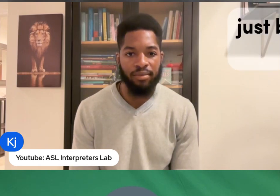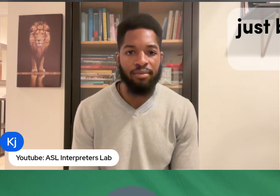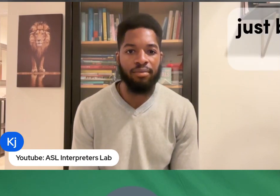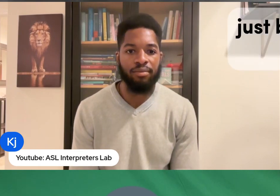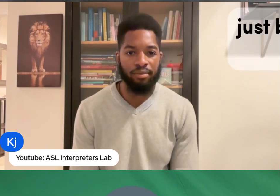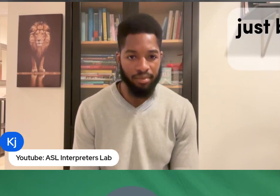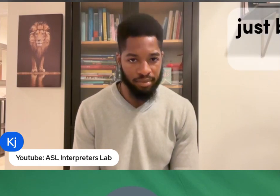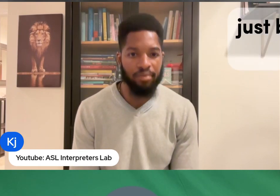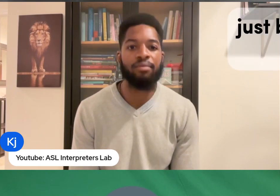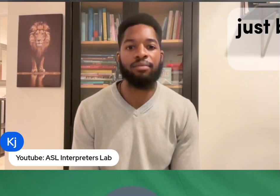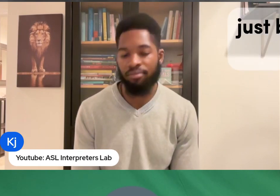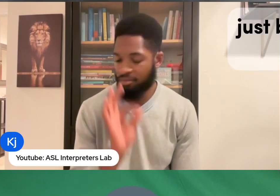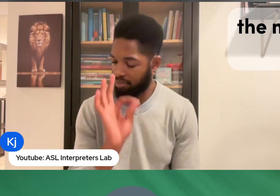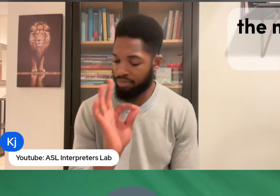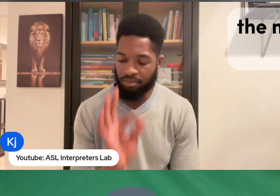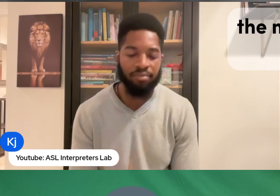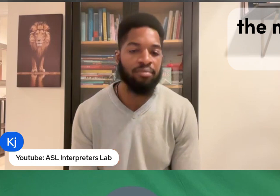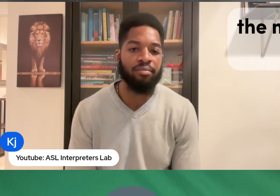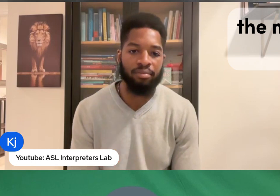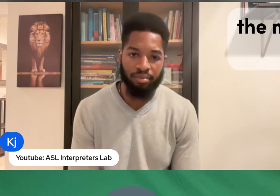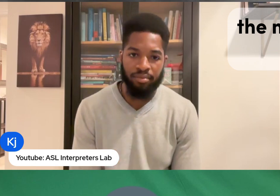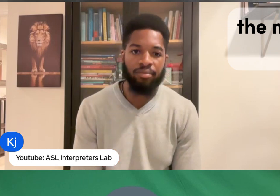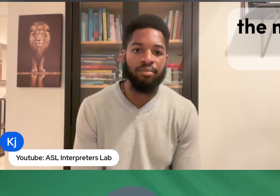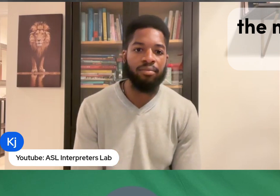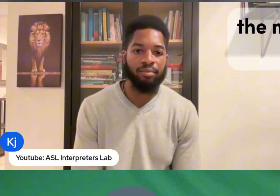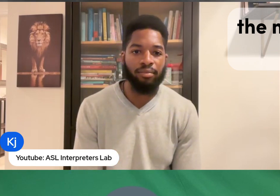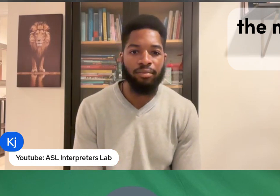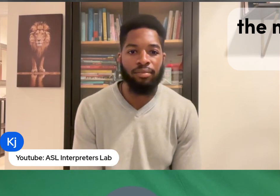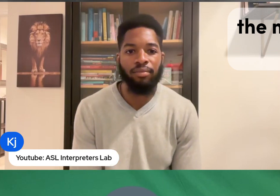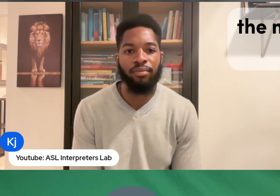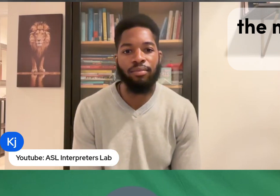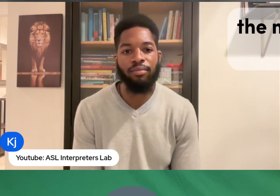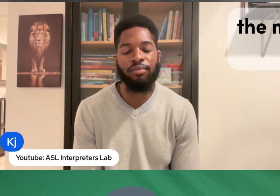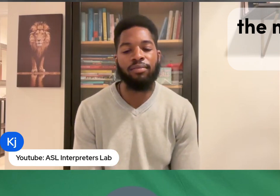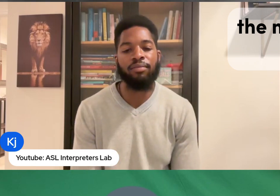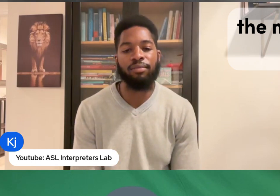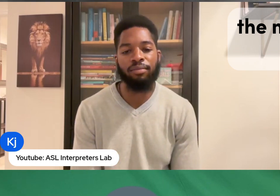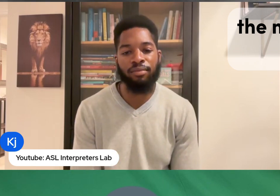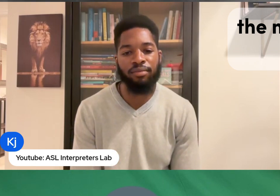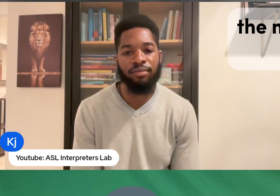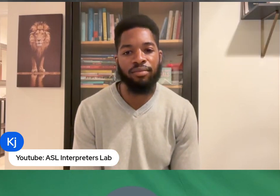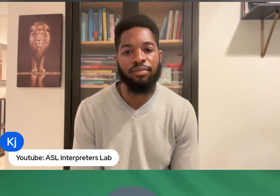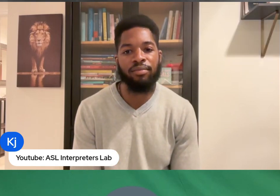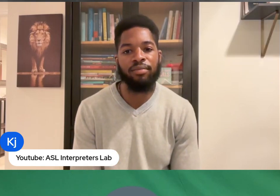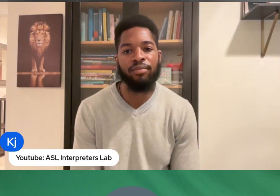to adapt to what the new technology is. And I'll give you an example.